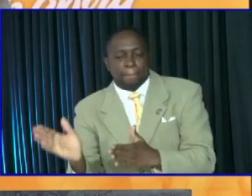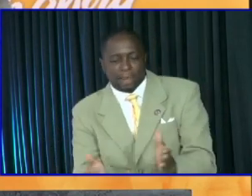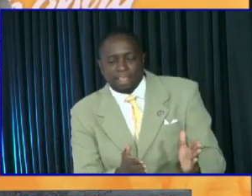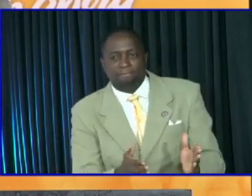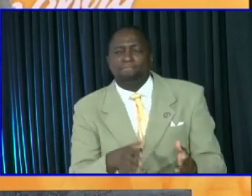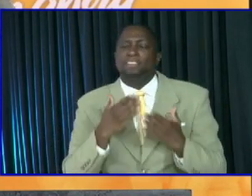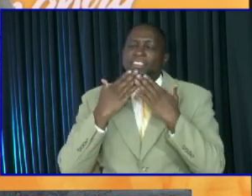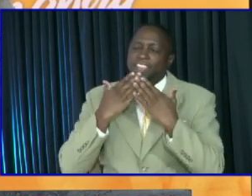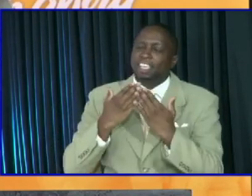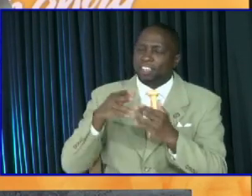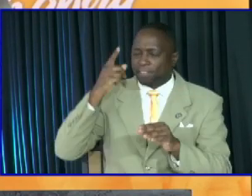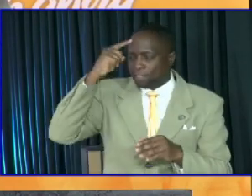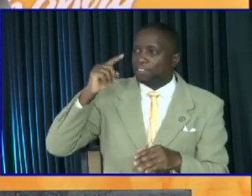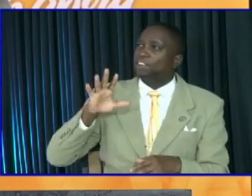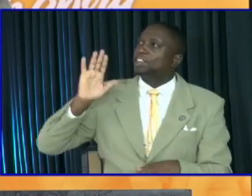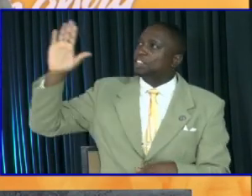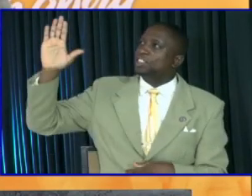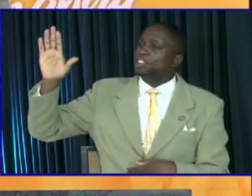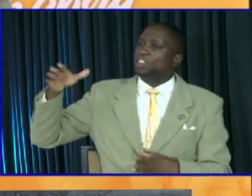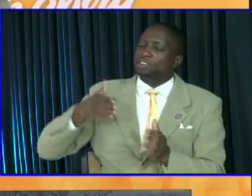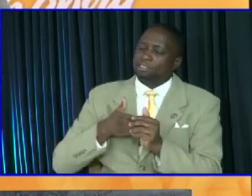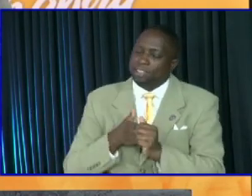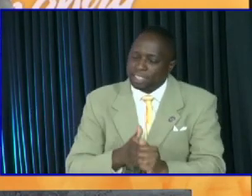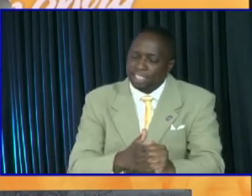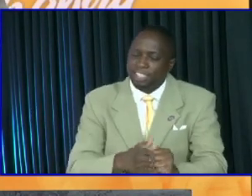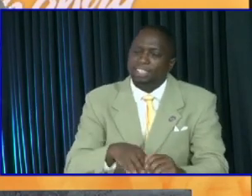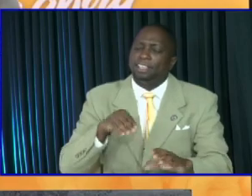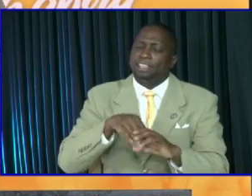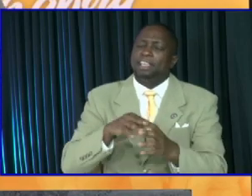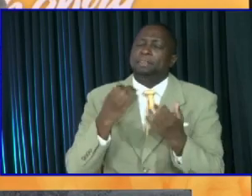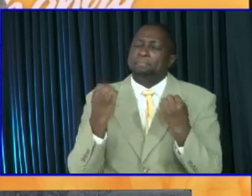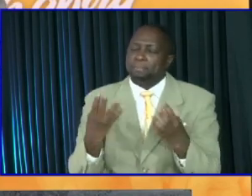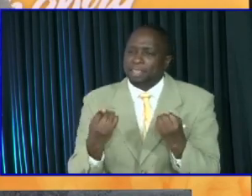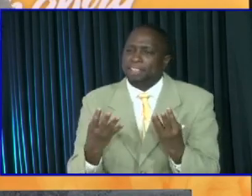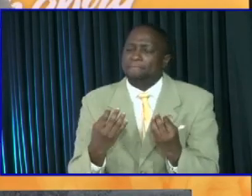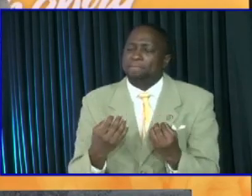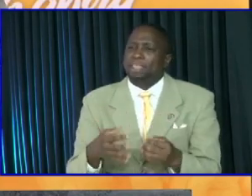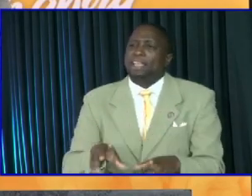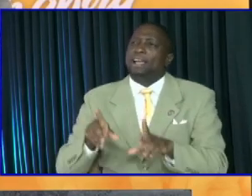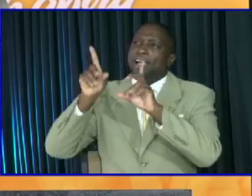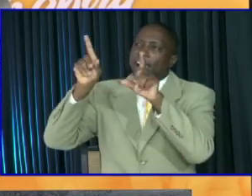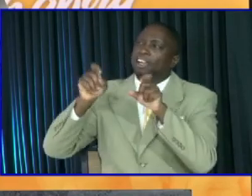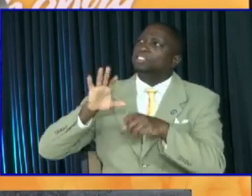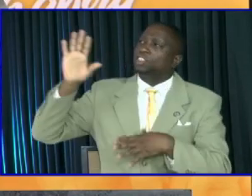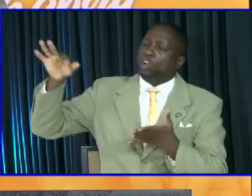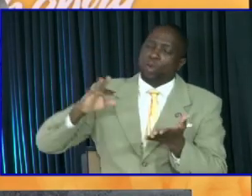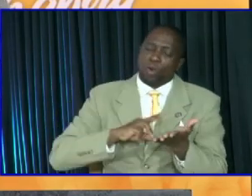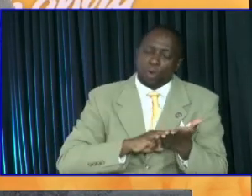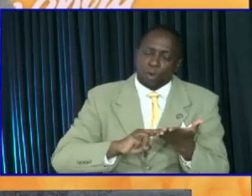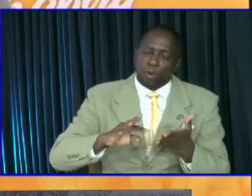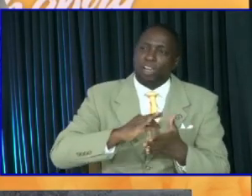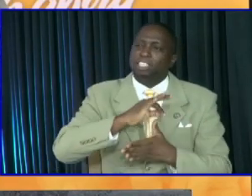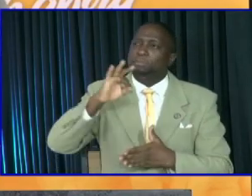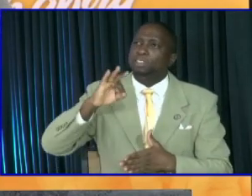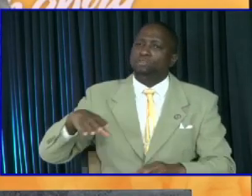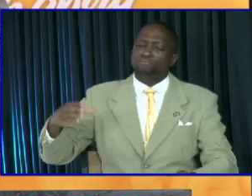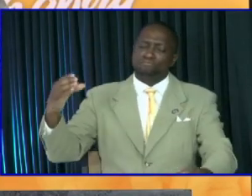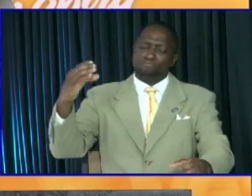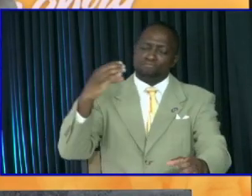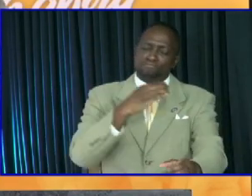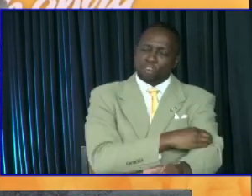hand in the lives of many. And we ask in a mighty way that your Holy Spirit will empower